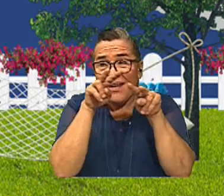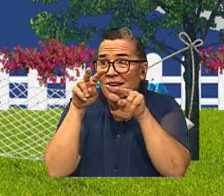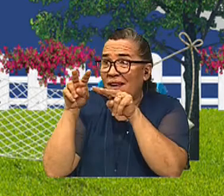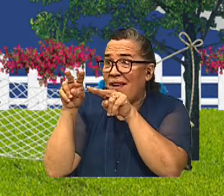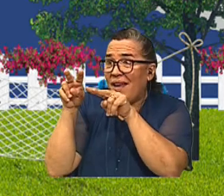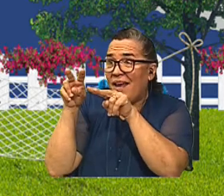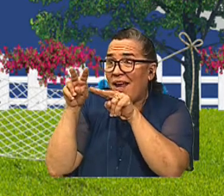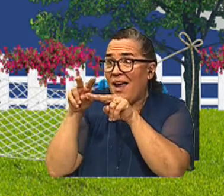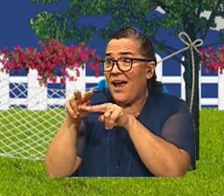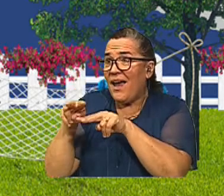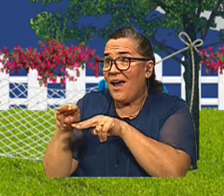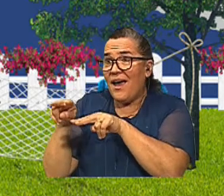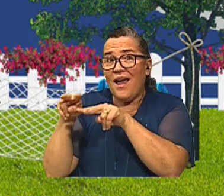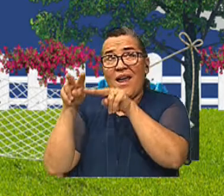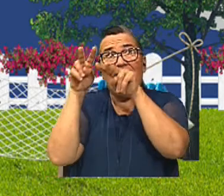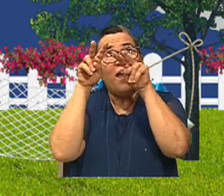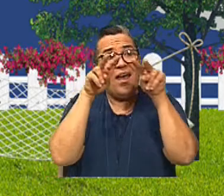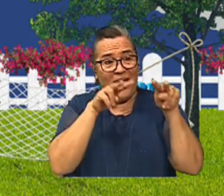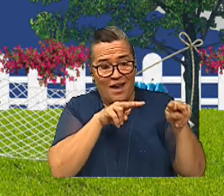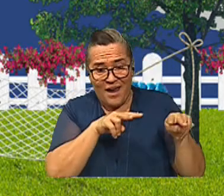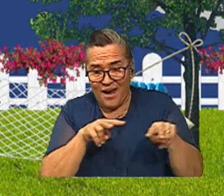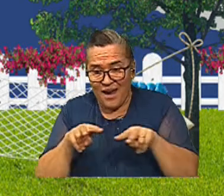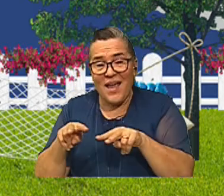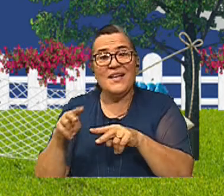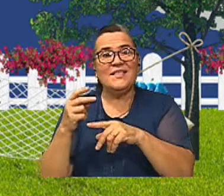and the grass is green.